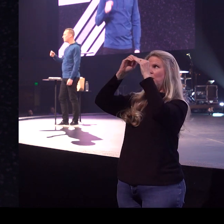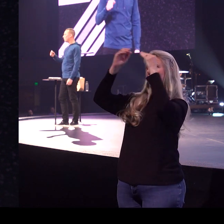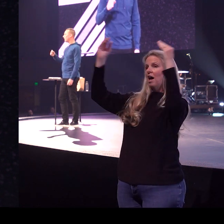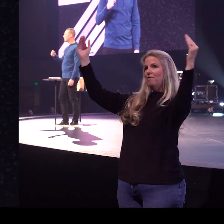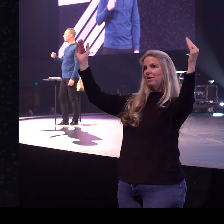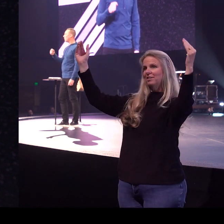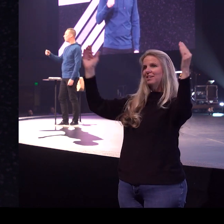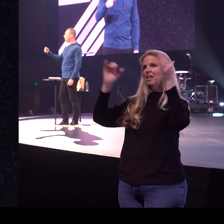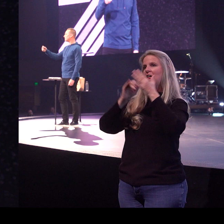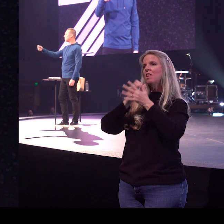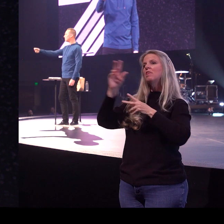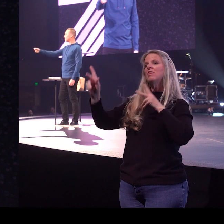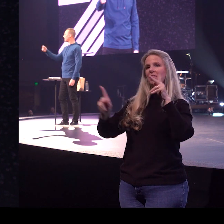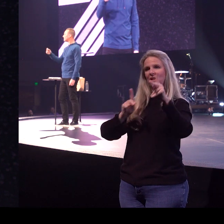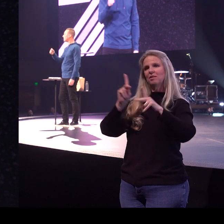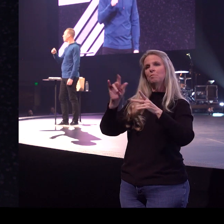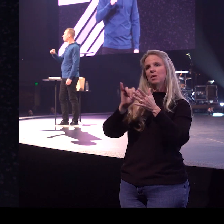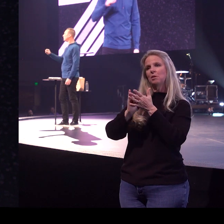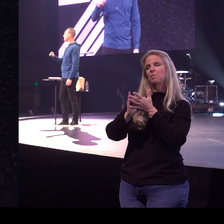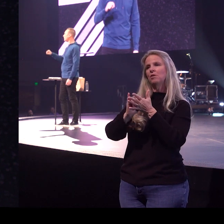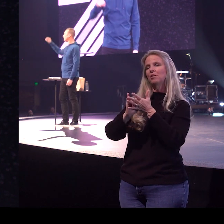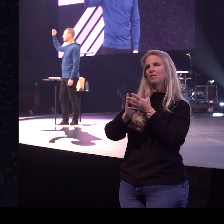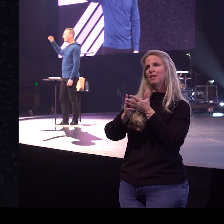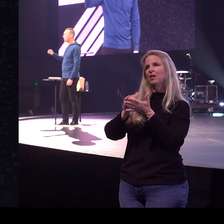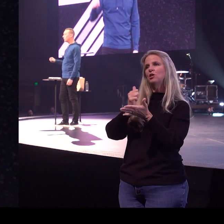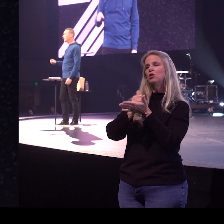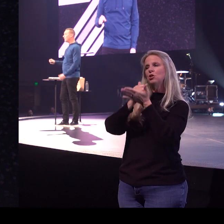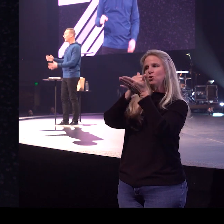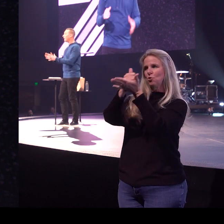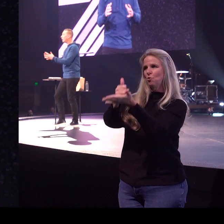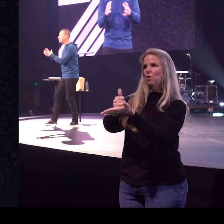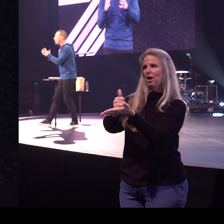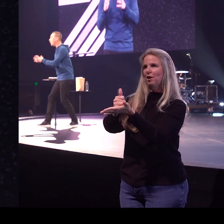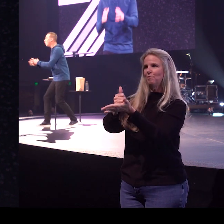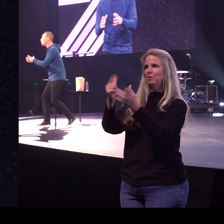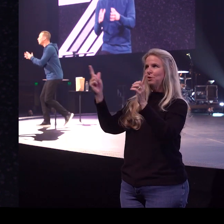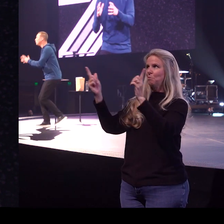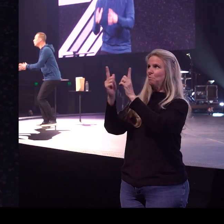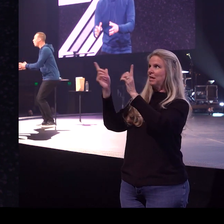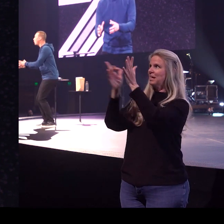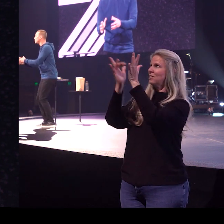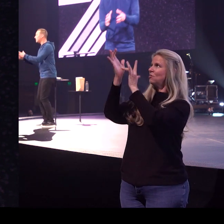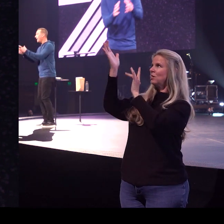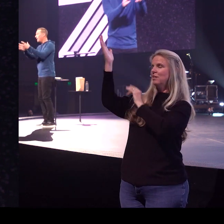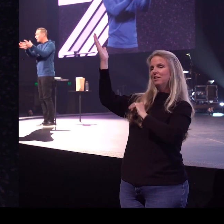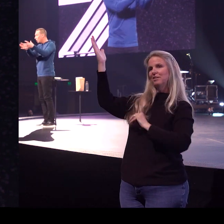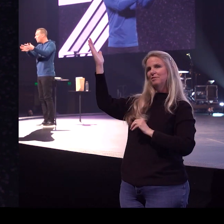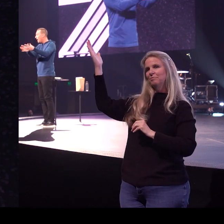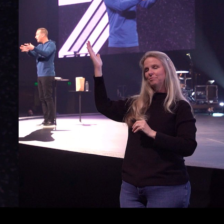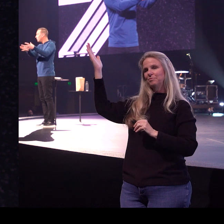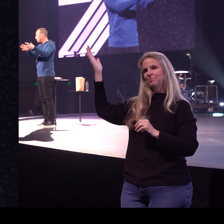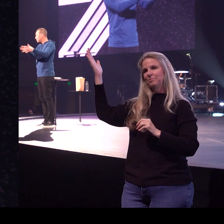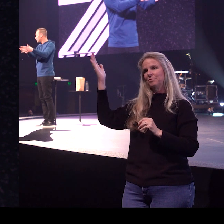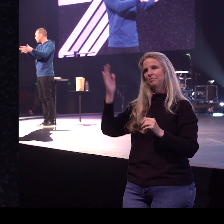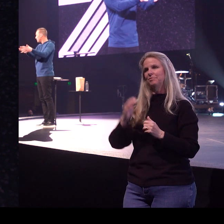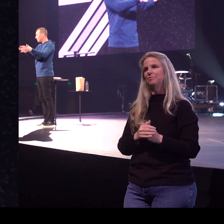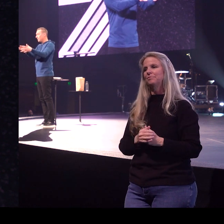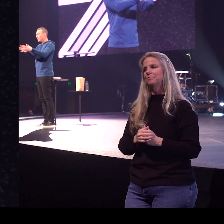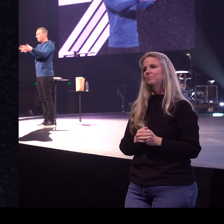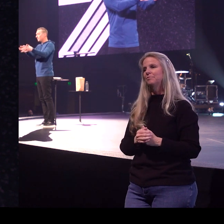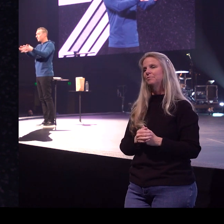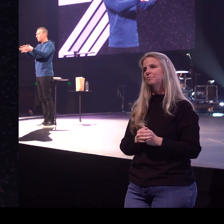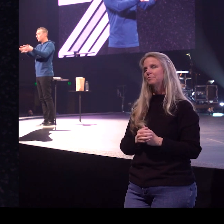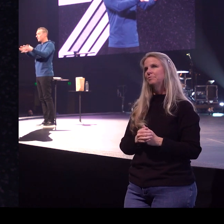It's people that you help point to Jesus. That is the only thing you get to take with you. There are no U-Hauls that go behind hearses.